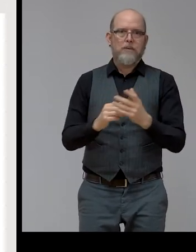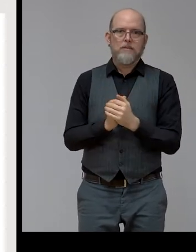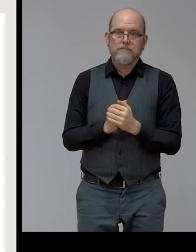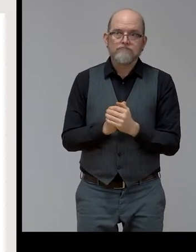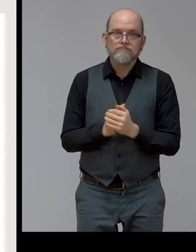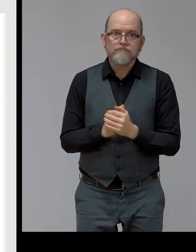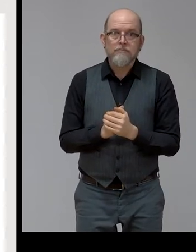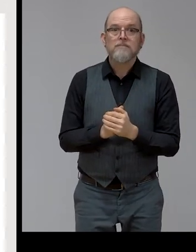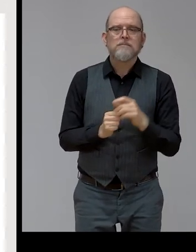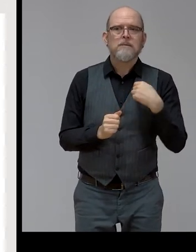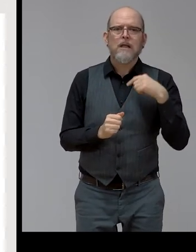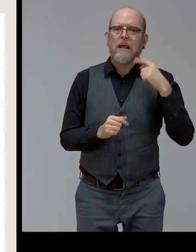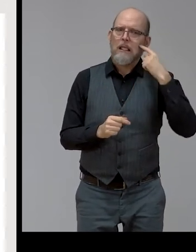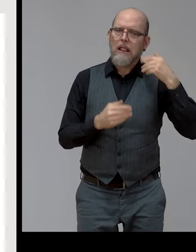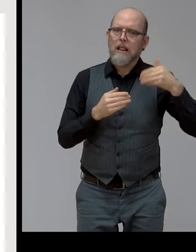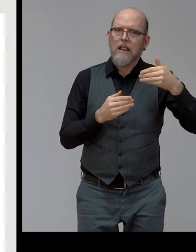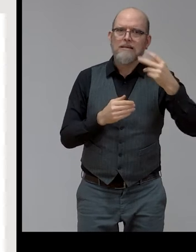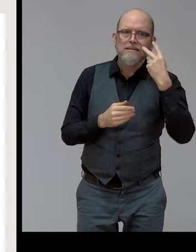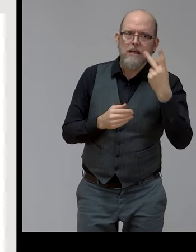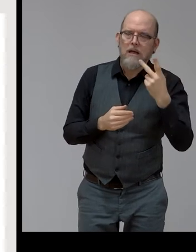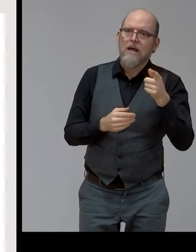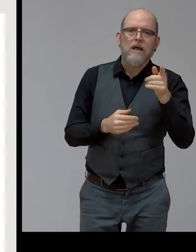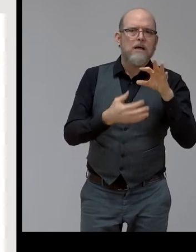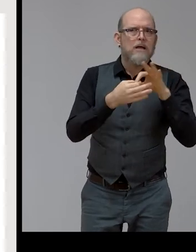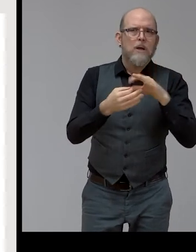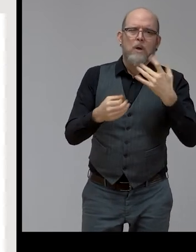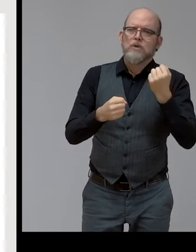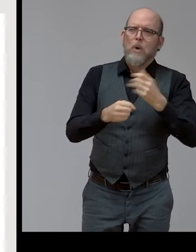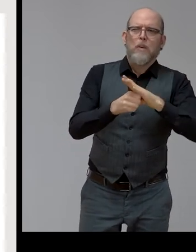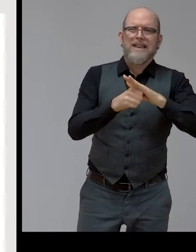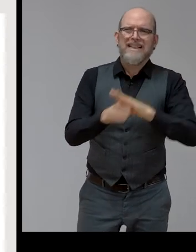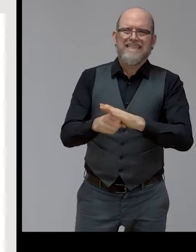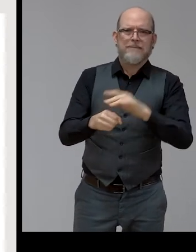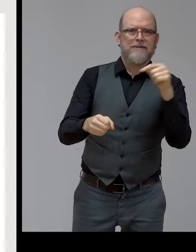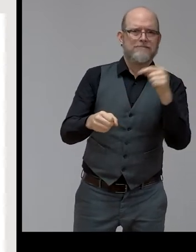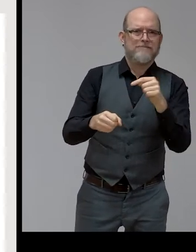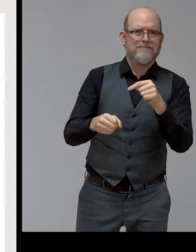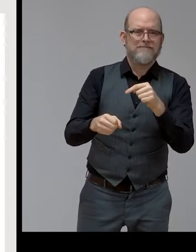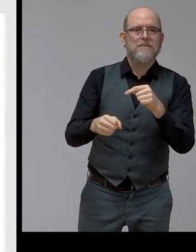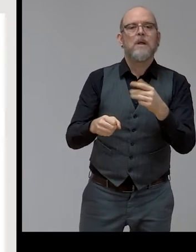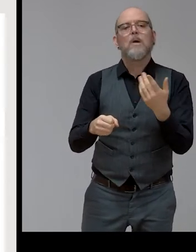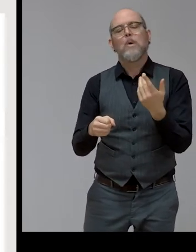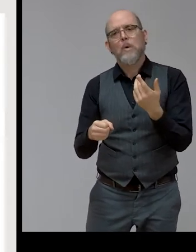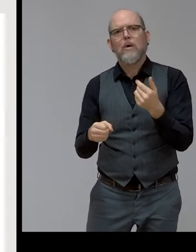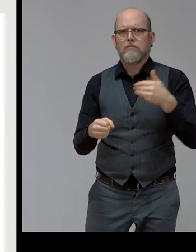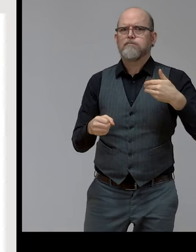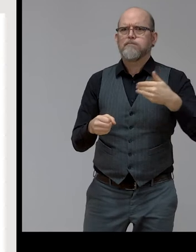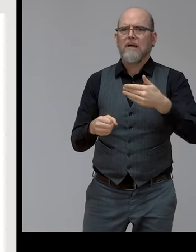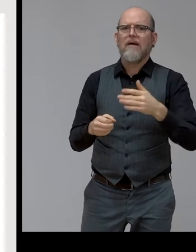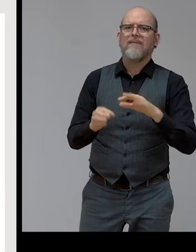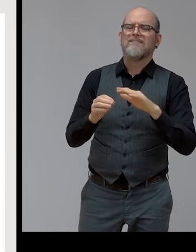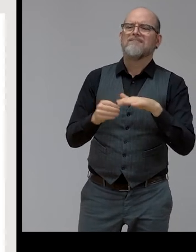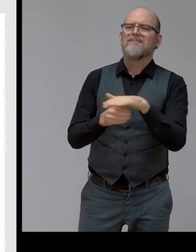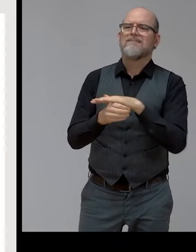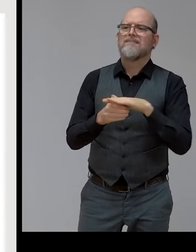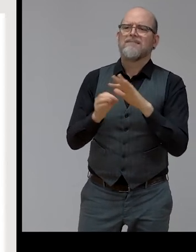just discrimination. And sometimes the problem is the families who are too protective for their children. Sometimes the